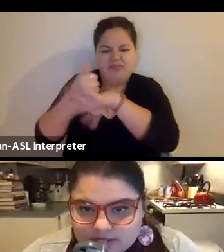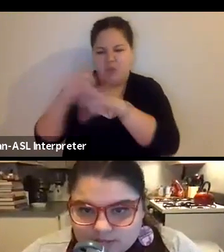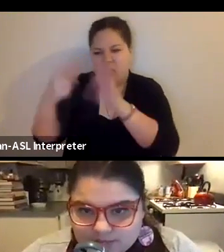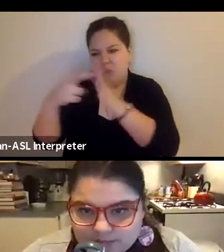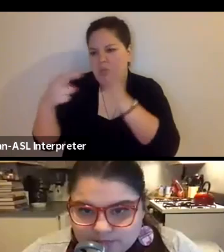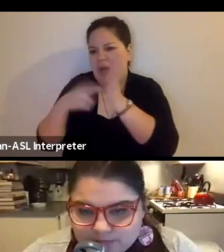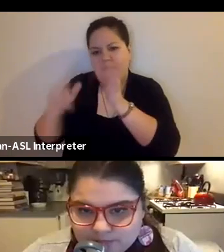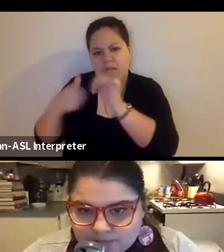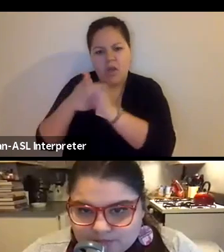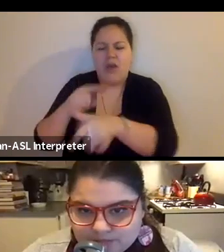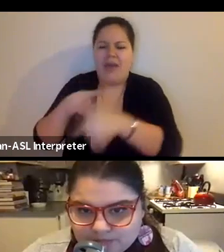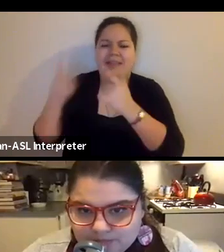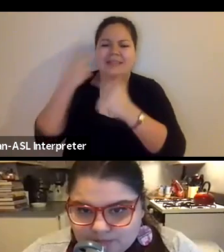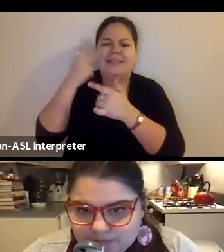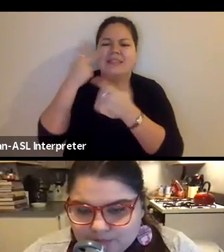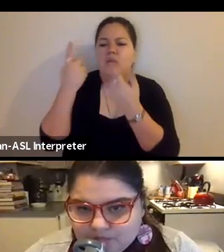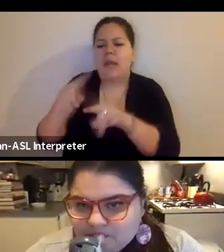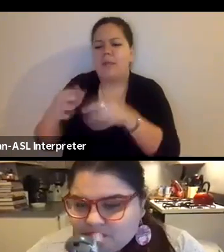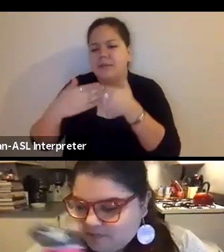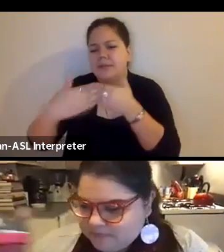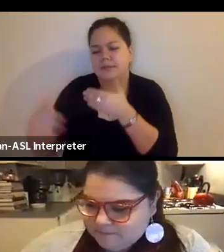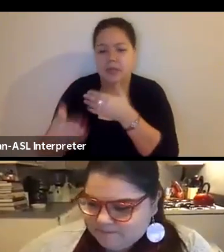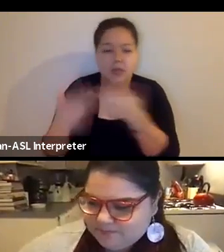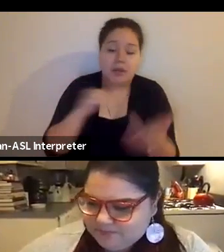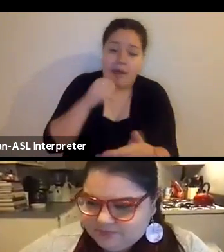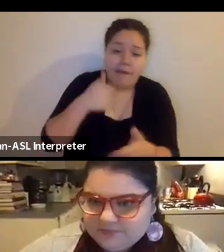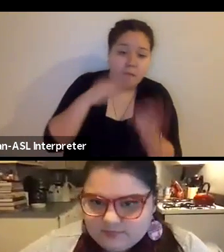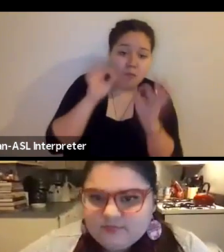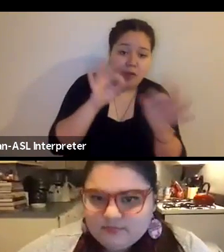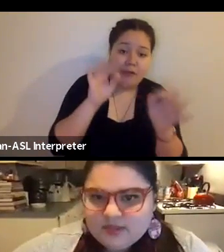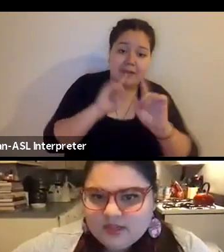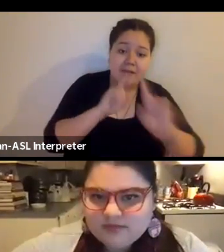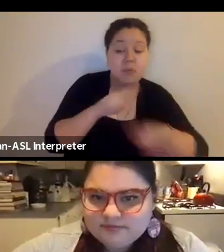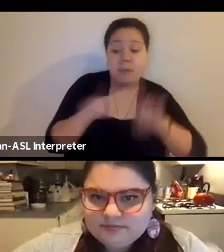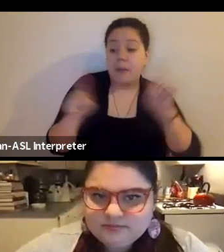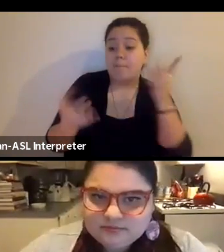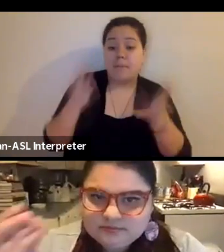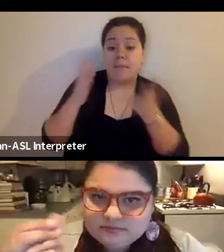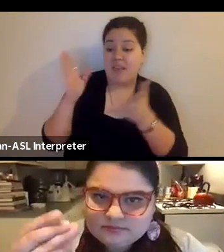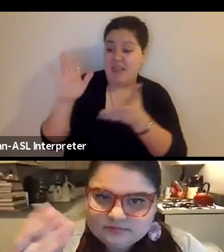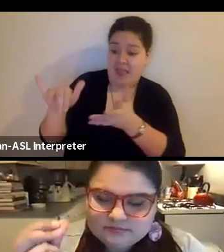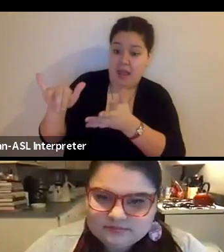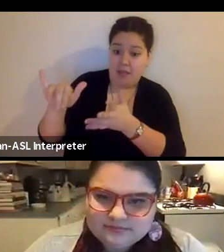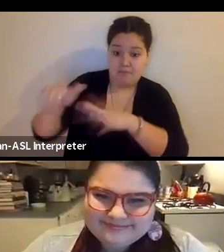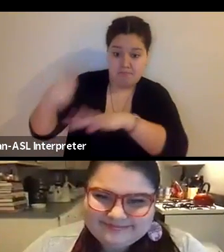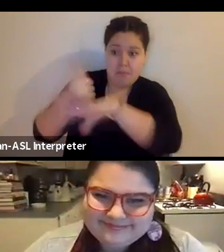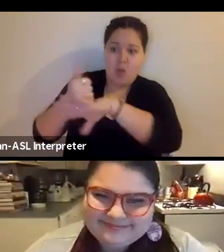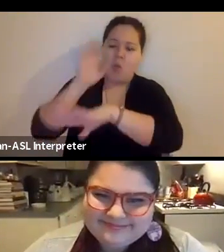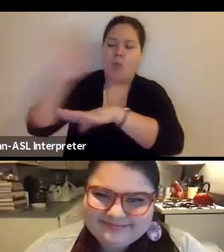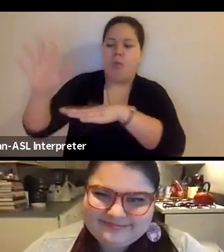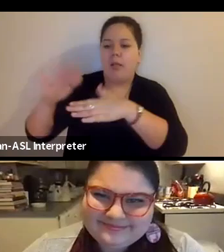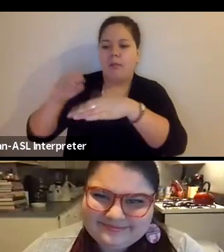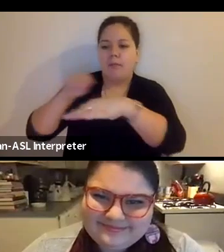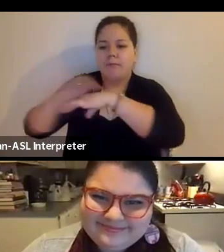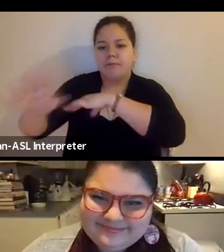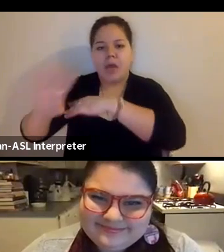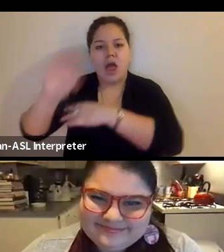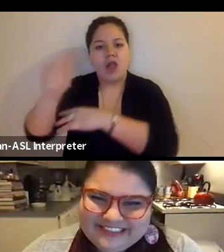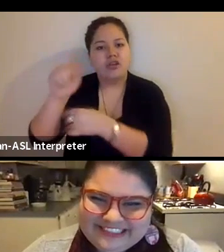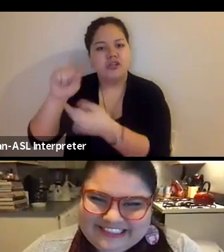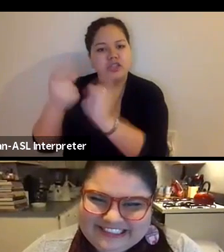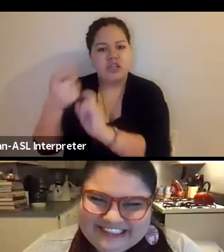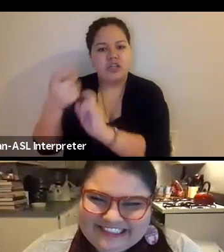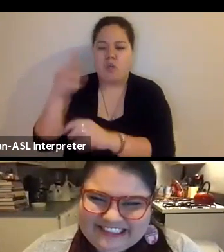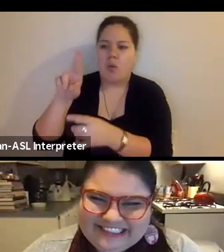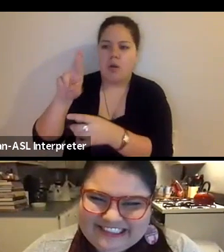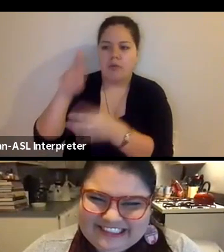There's no perfect answer to it, but maybe the exploration is what's gonna create some productive changes in your praxis.